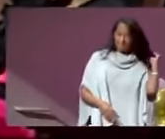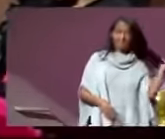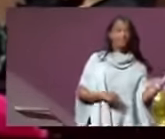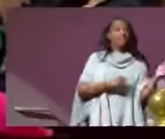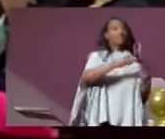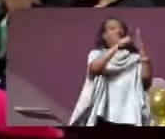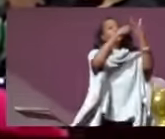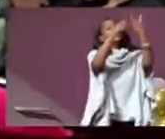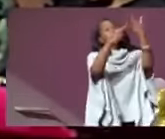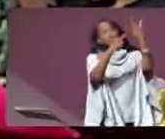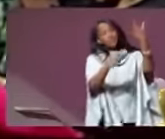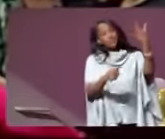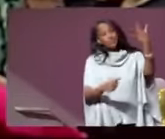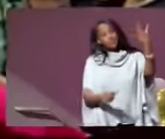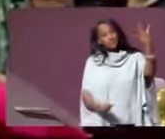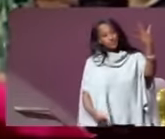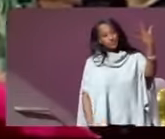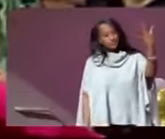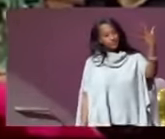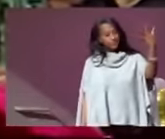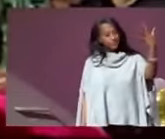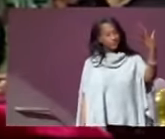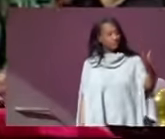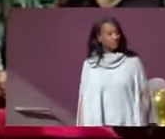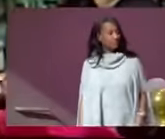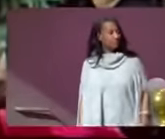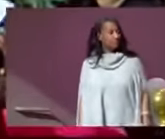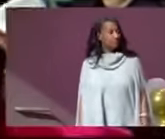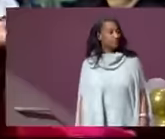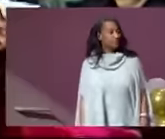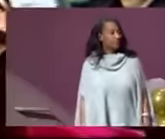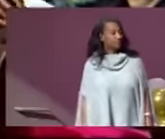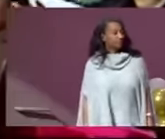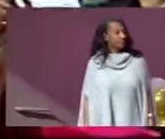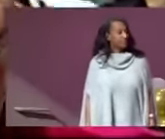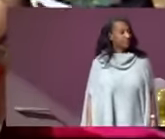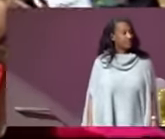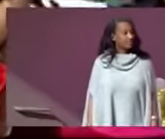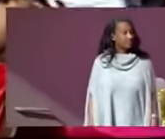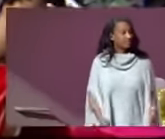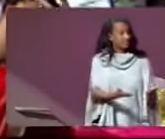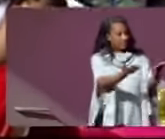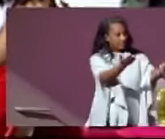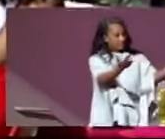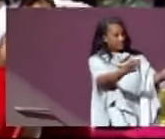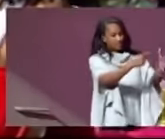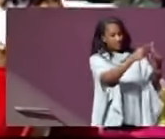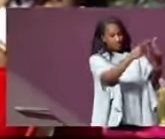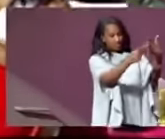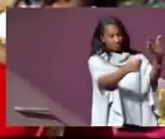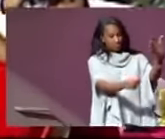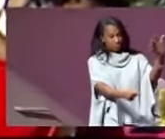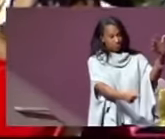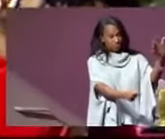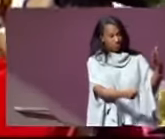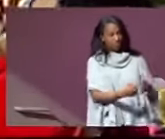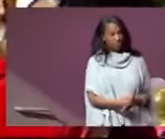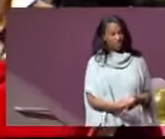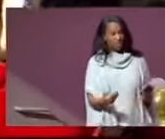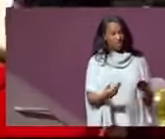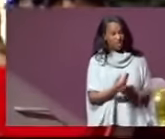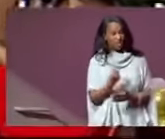Banks Johnson, Erica Barnes, Val Barnes, Shirley Boss, Raquel Melton, Sister